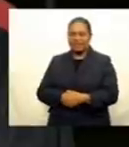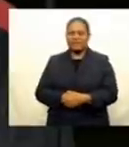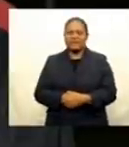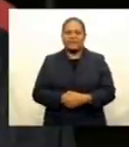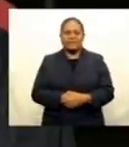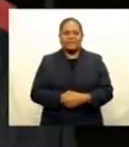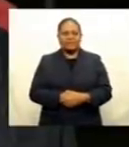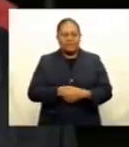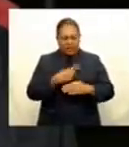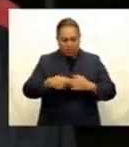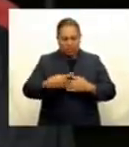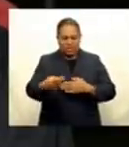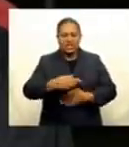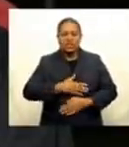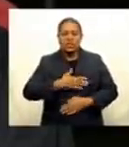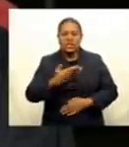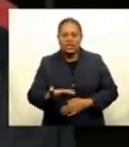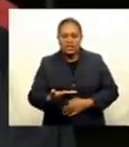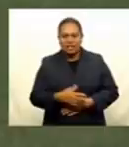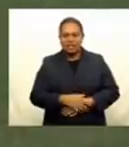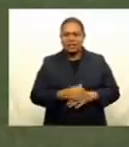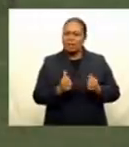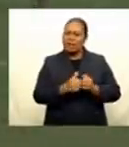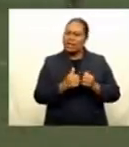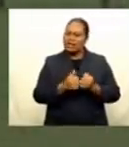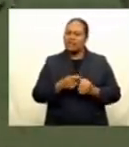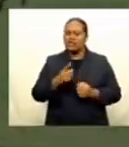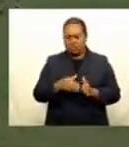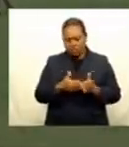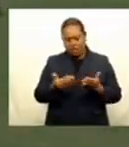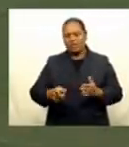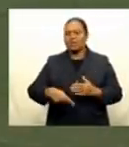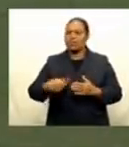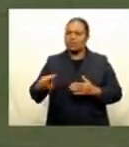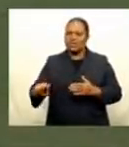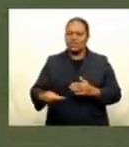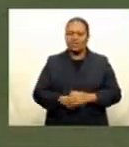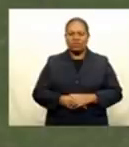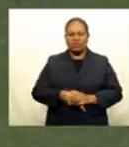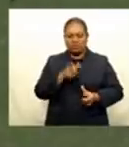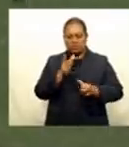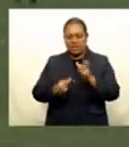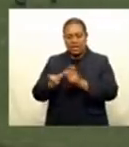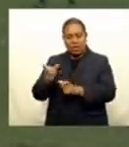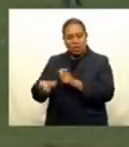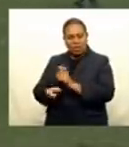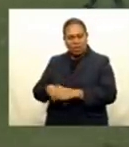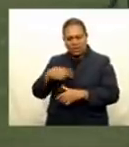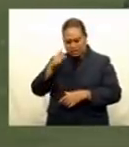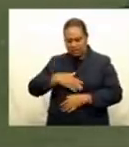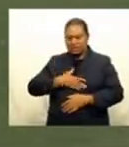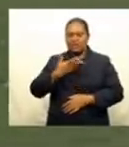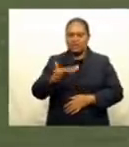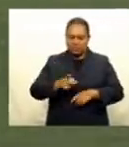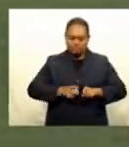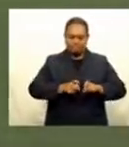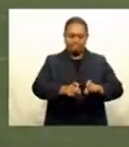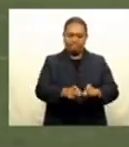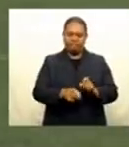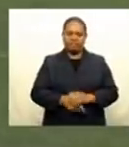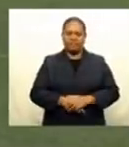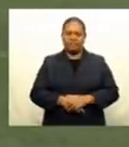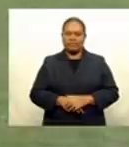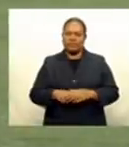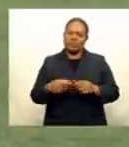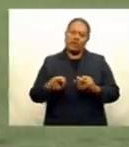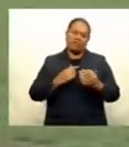there's continuous interest, and so we will try and continuously work with our stakeholders to ensure that the interest is maintained and taken to the